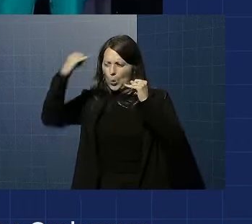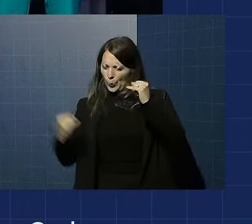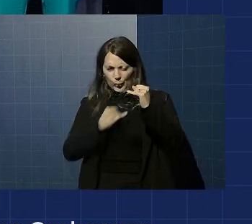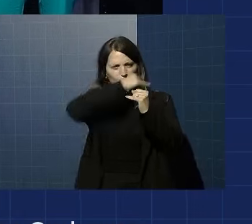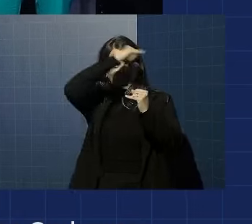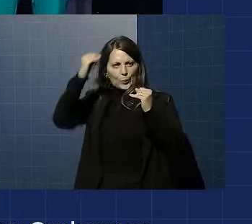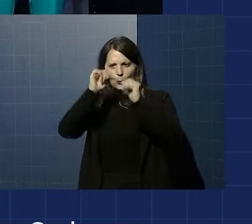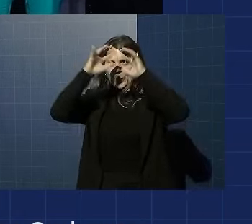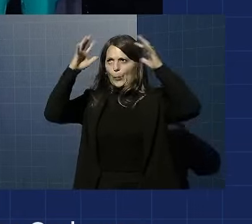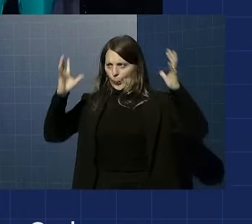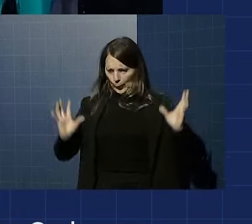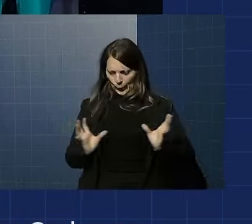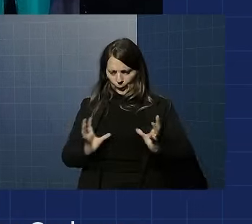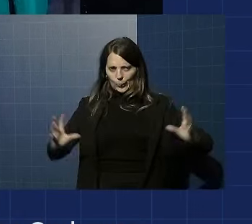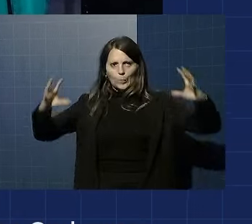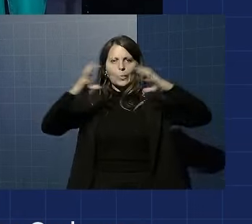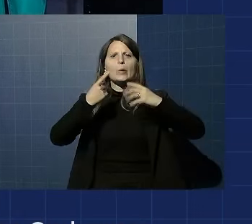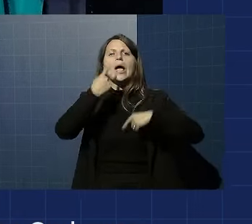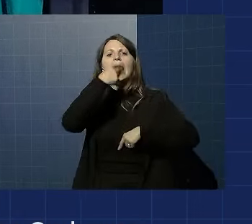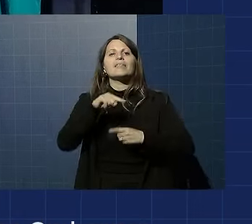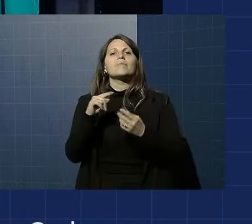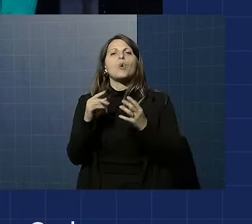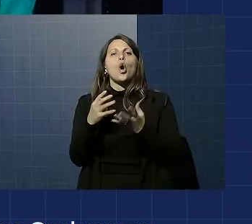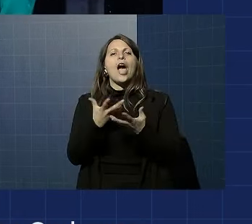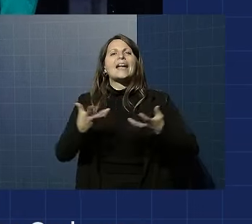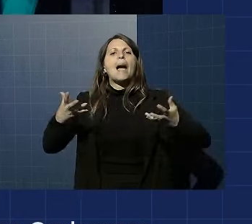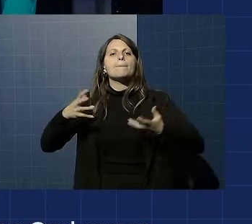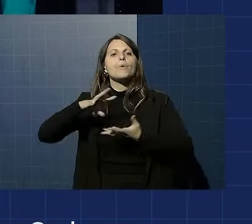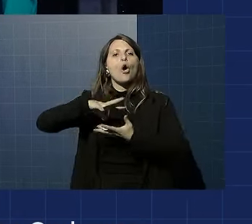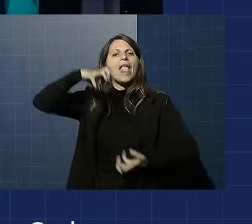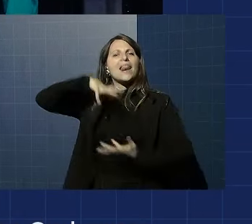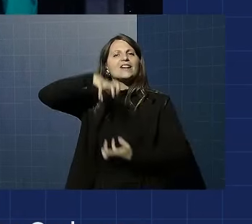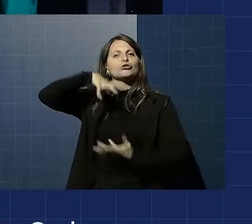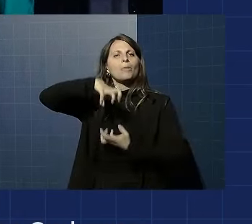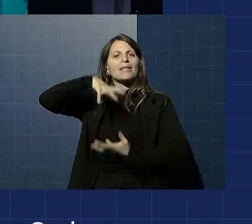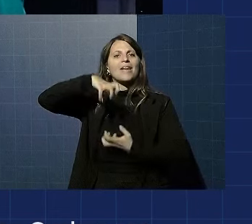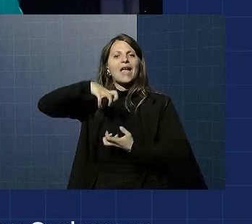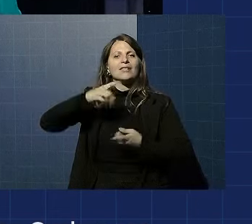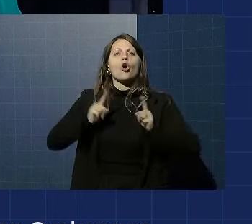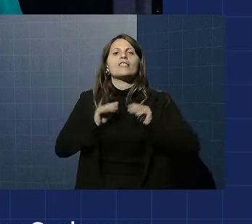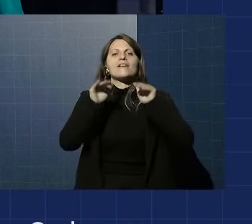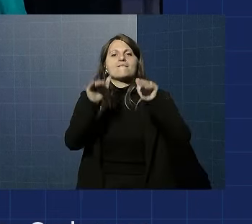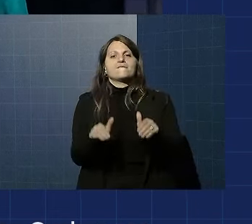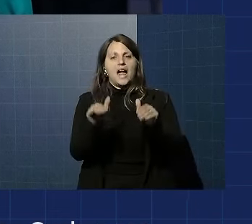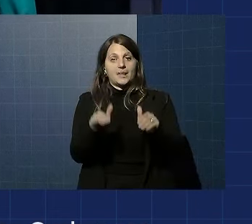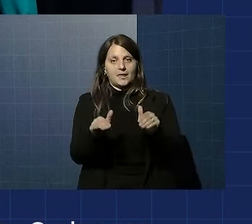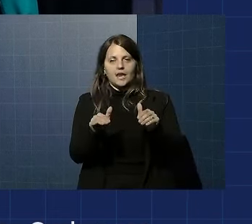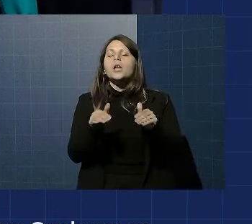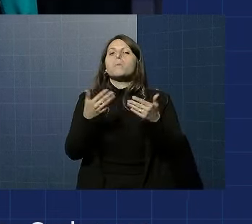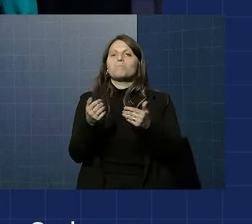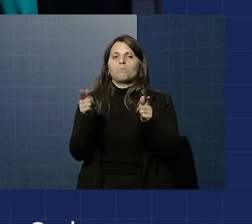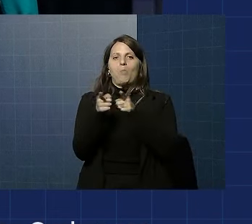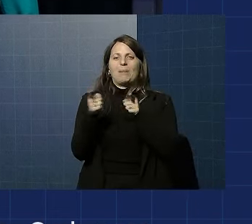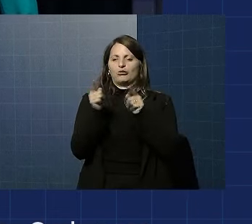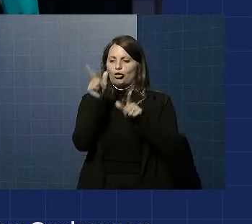from the sun. Now, of course, if we go away from Earth, for example, if we go to the moon or if we go to Mars, we will not have that protection